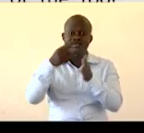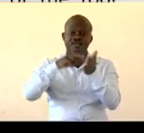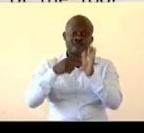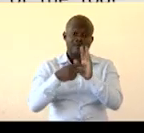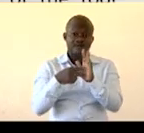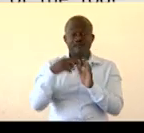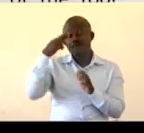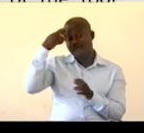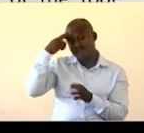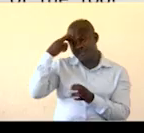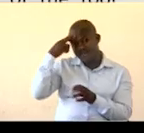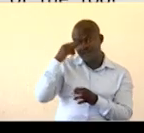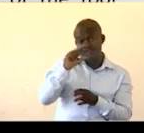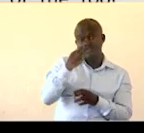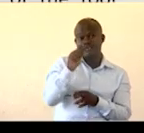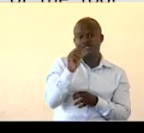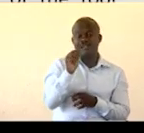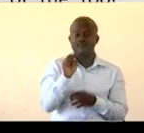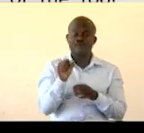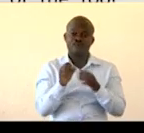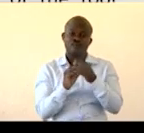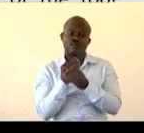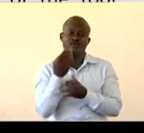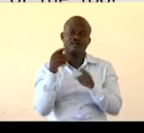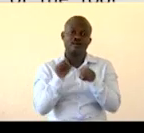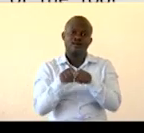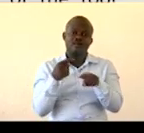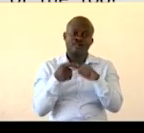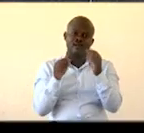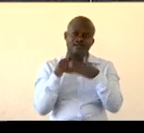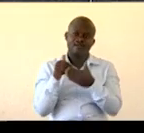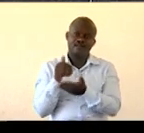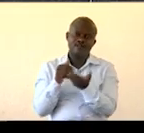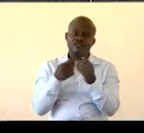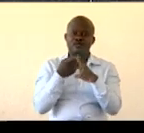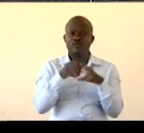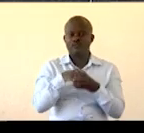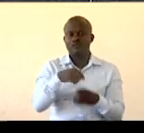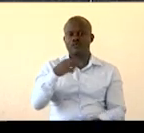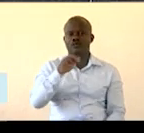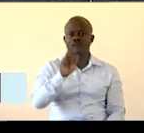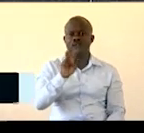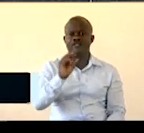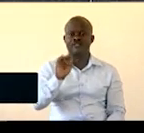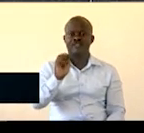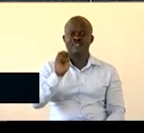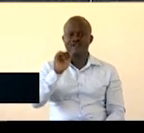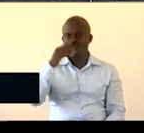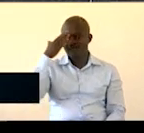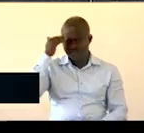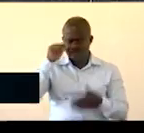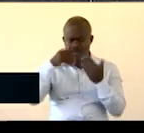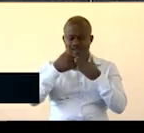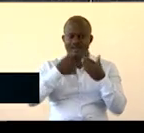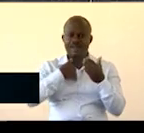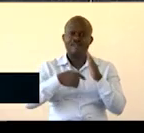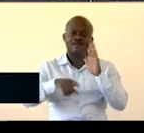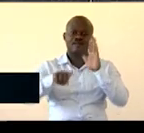remember, stems grow towards light and they grow away from gravity. So that's why they have